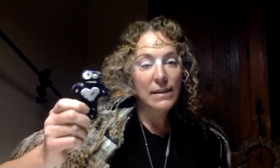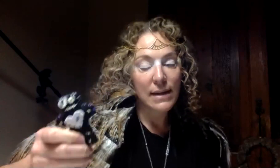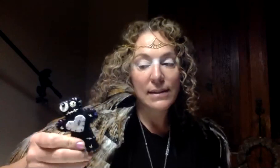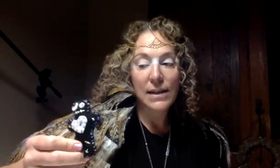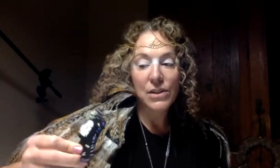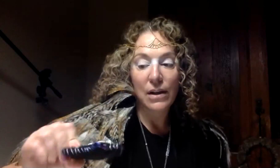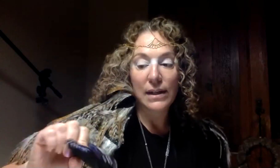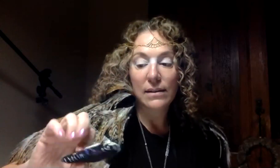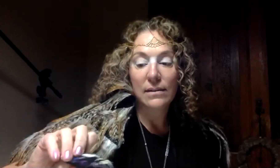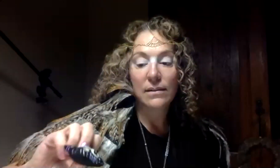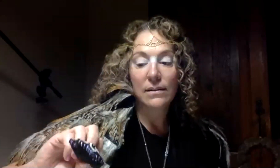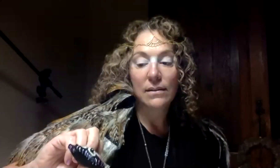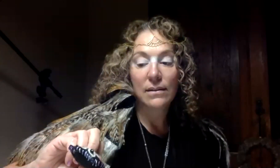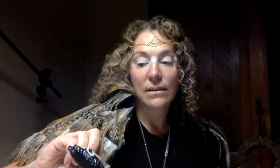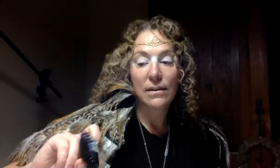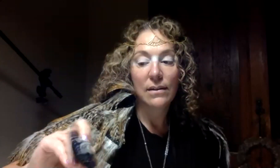and then set an intention on it